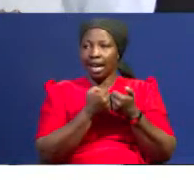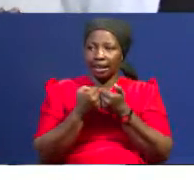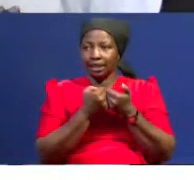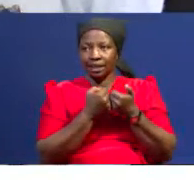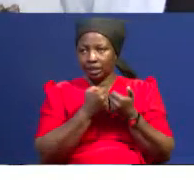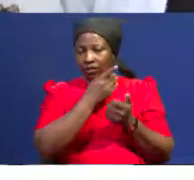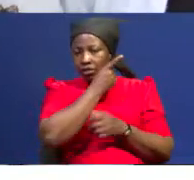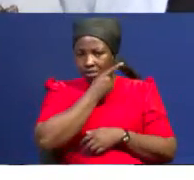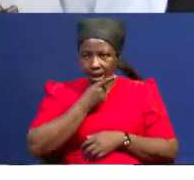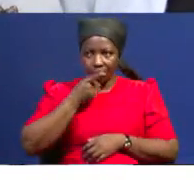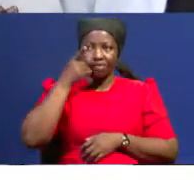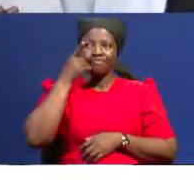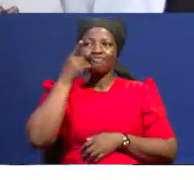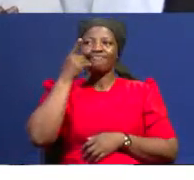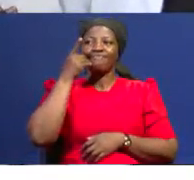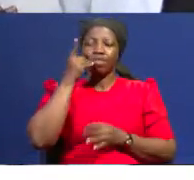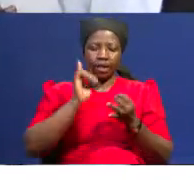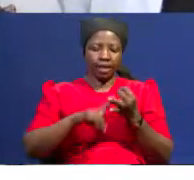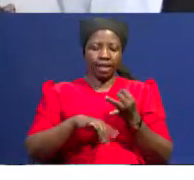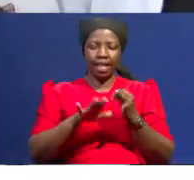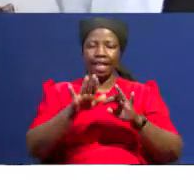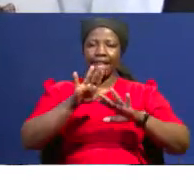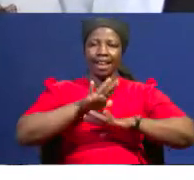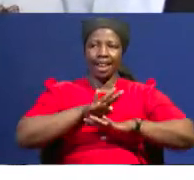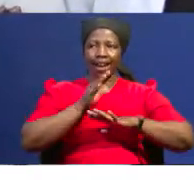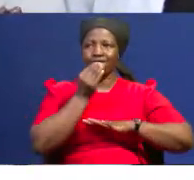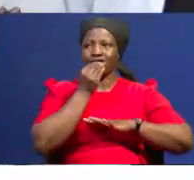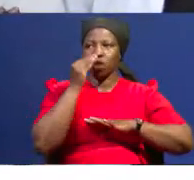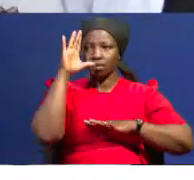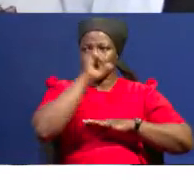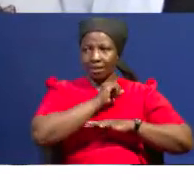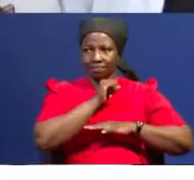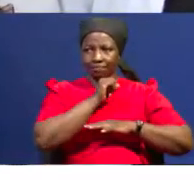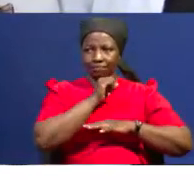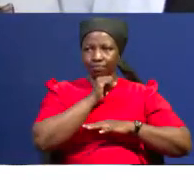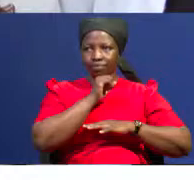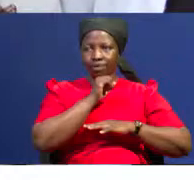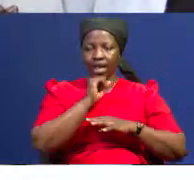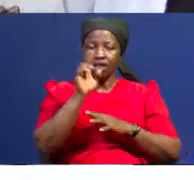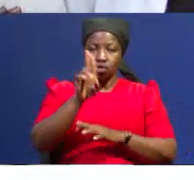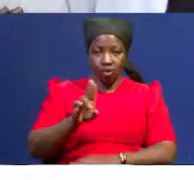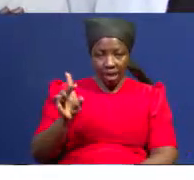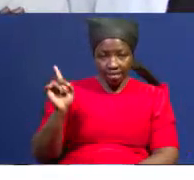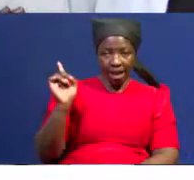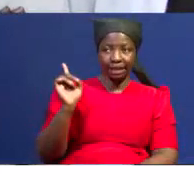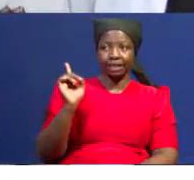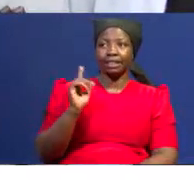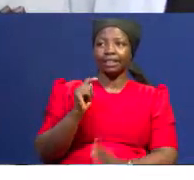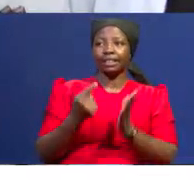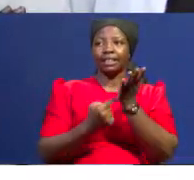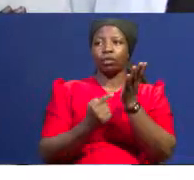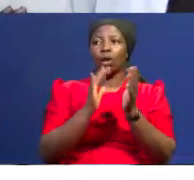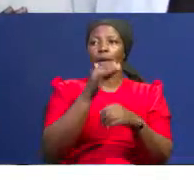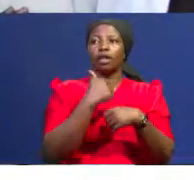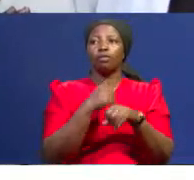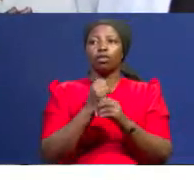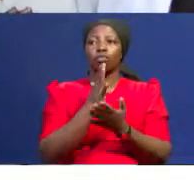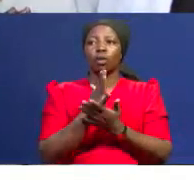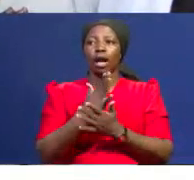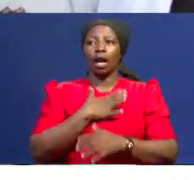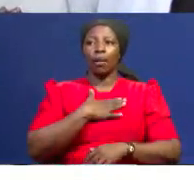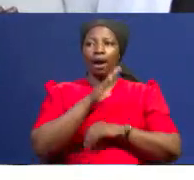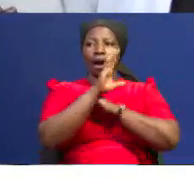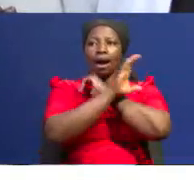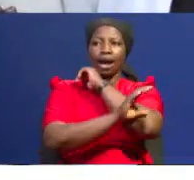drought and food insecurity. So by using this, it will ensure that our country is food